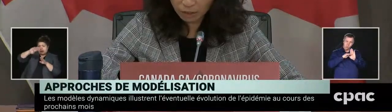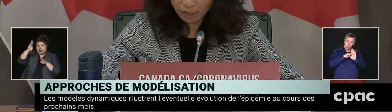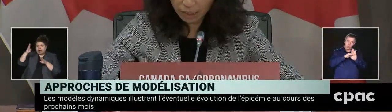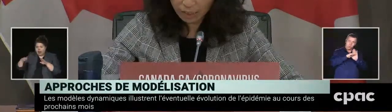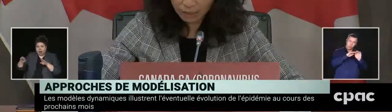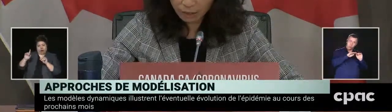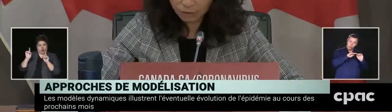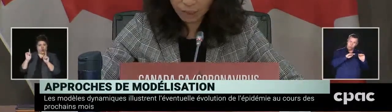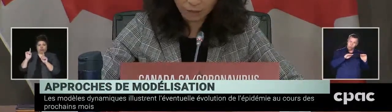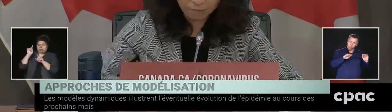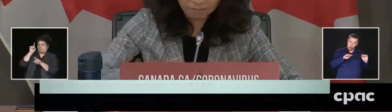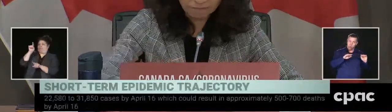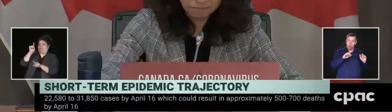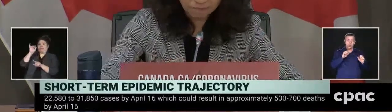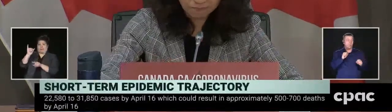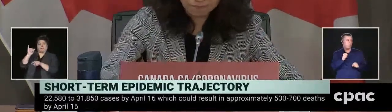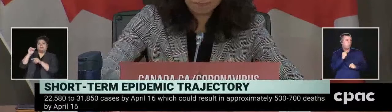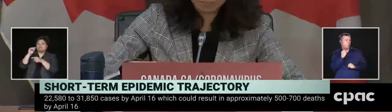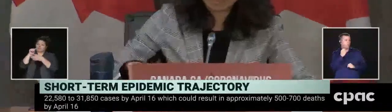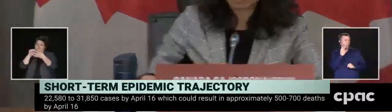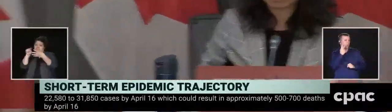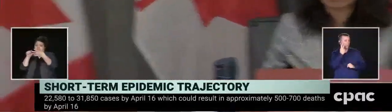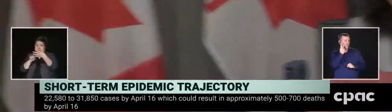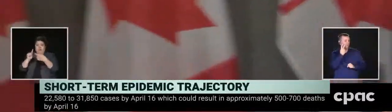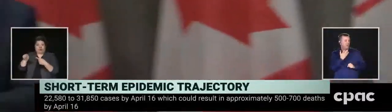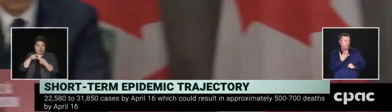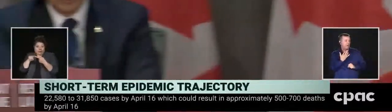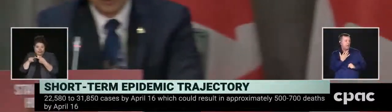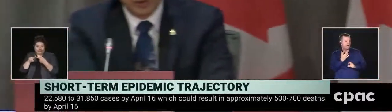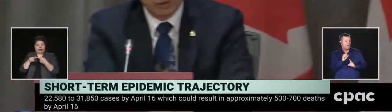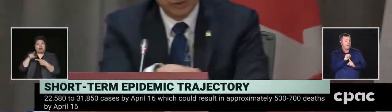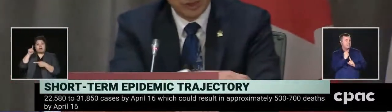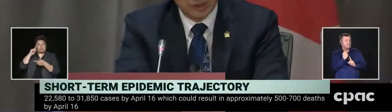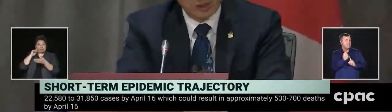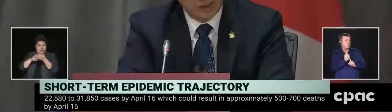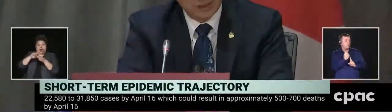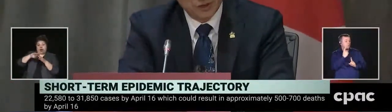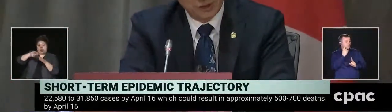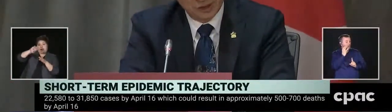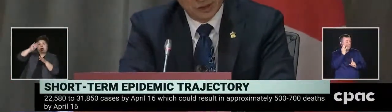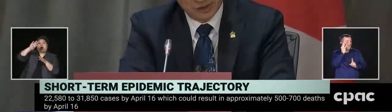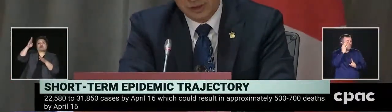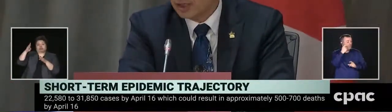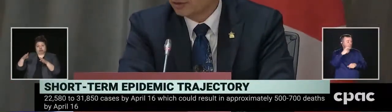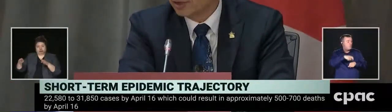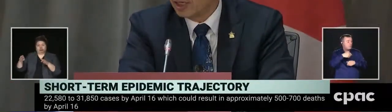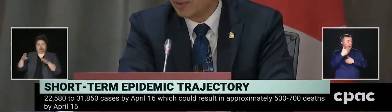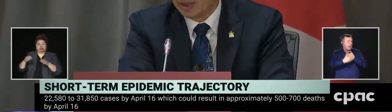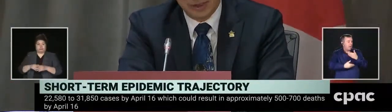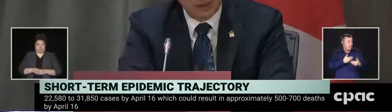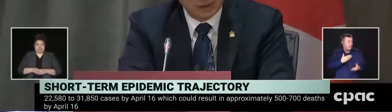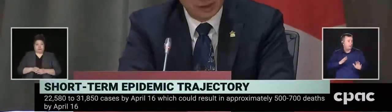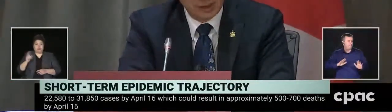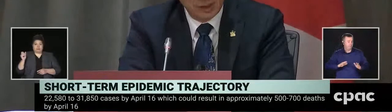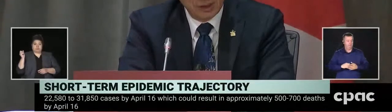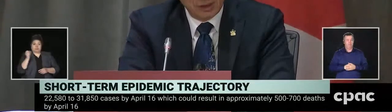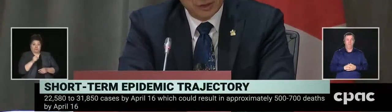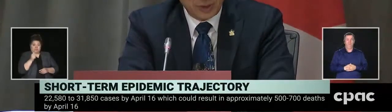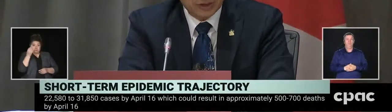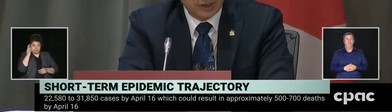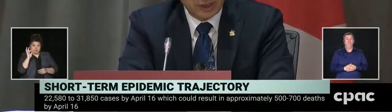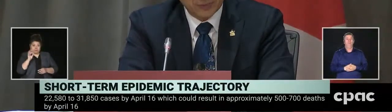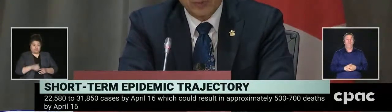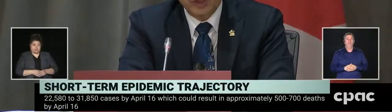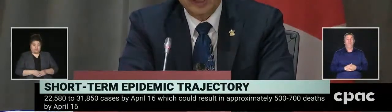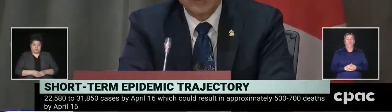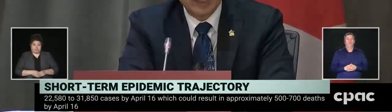slope might look like over time. C'est ça, Dr. New, justement, pour aussi ajouter que ce que Dr. Tam a dit, que